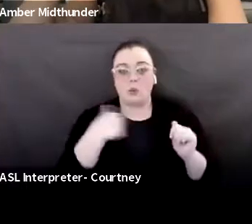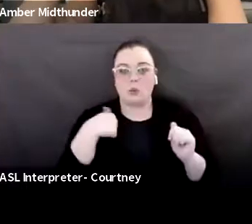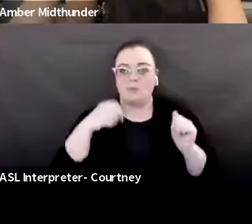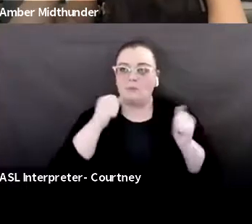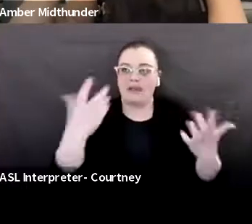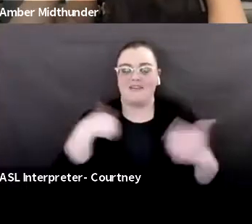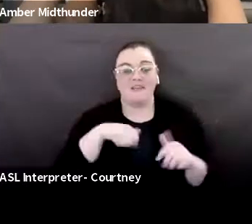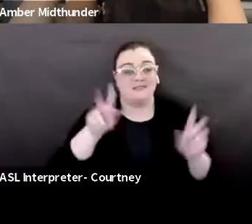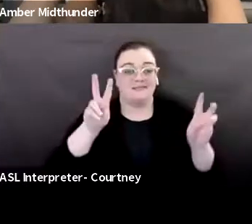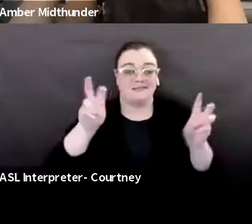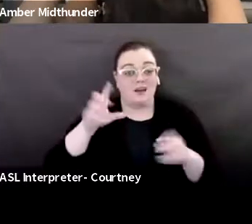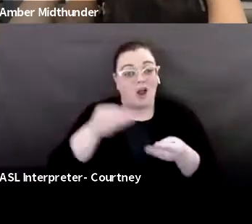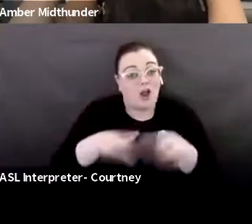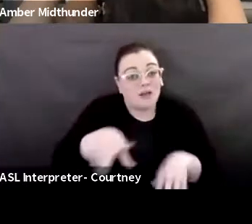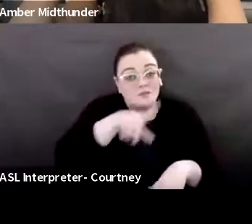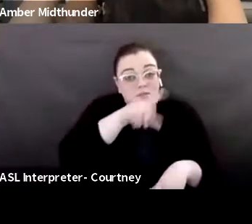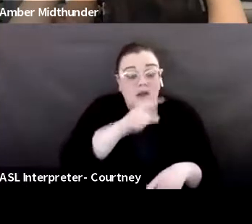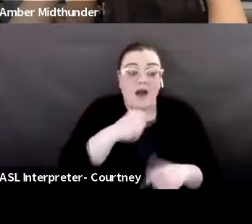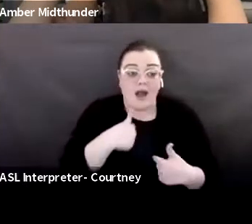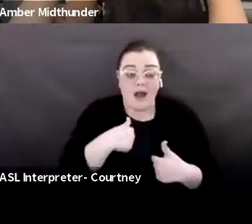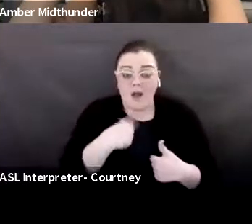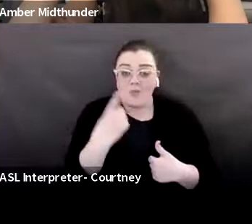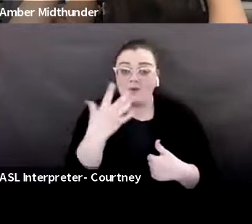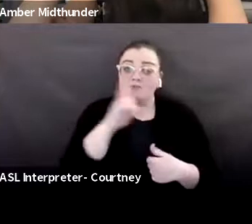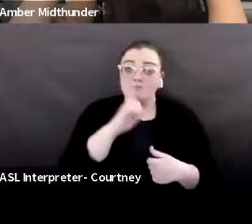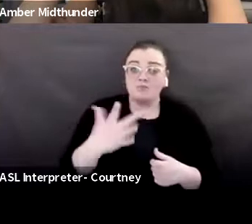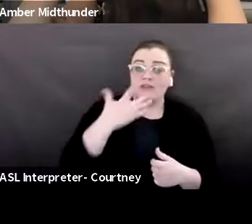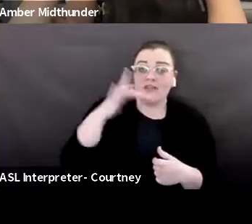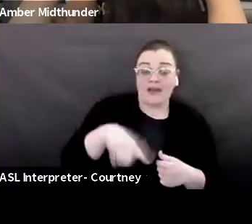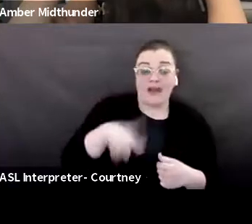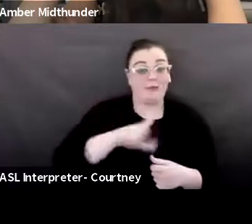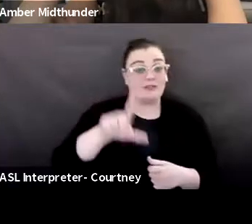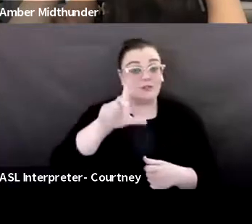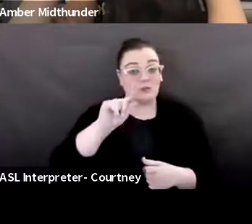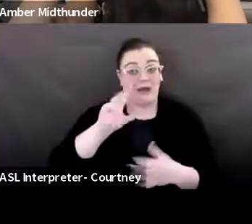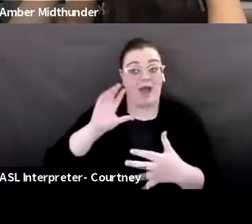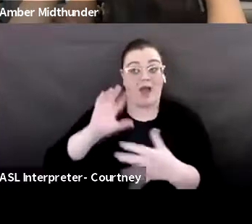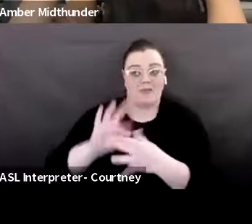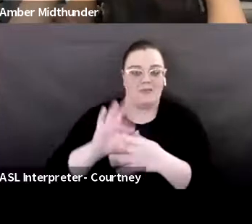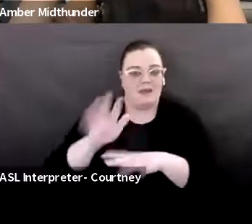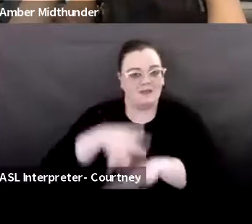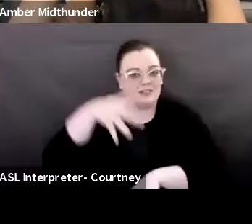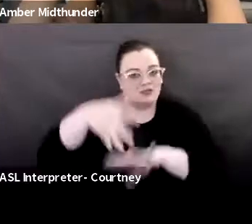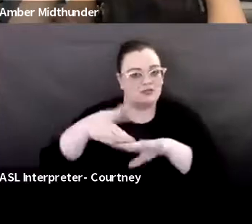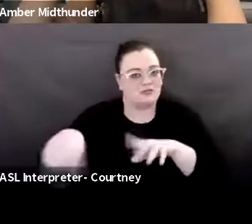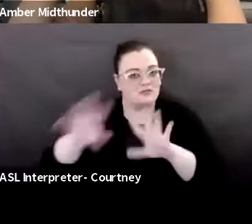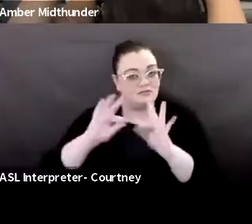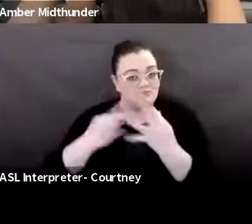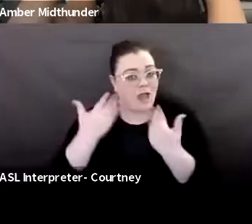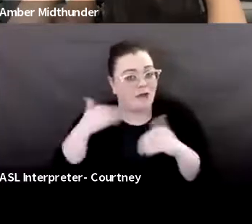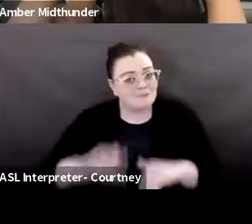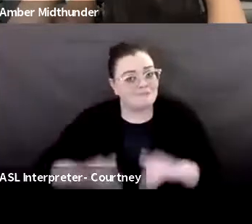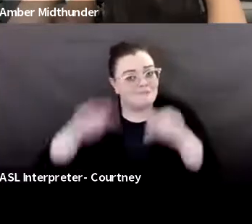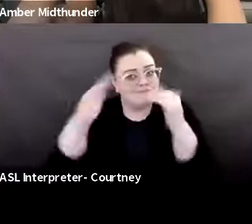incredibly, incredibly blessed to reconnect with my Indigenous family when I was 20 years old. And, you know, I grew up probably 3 hours,